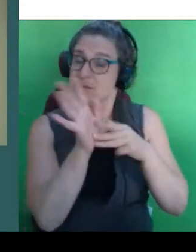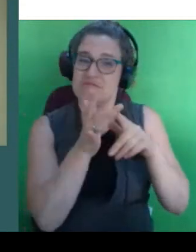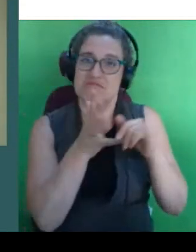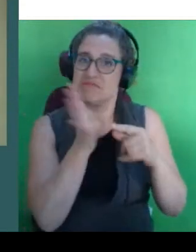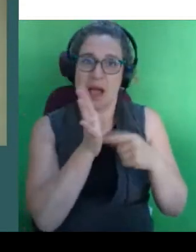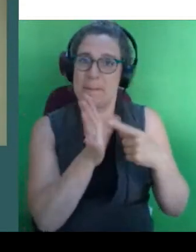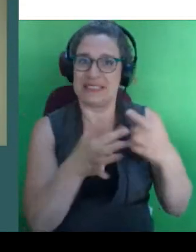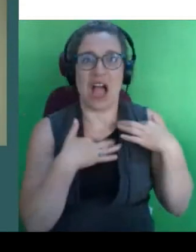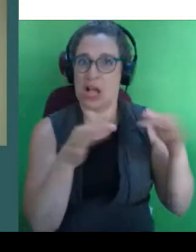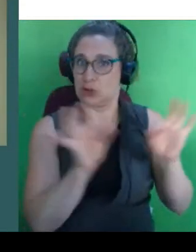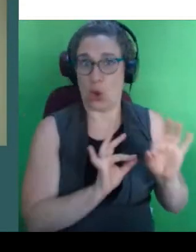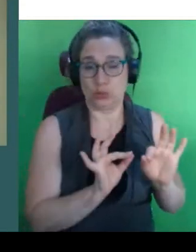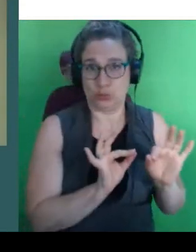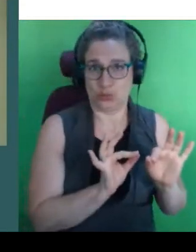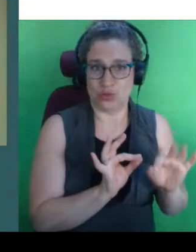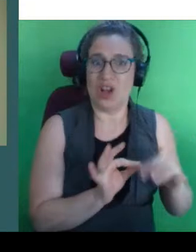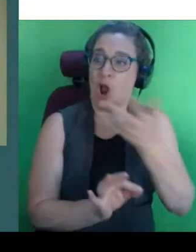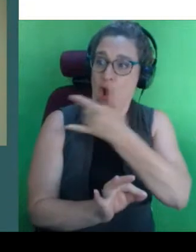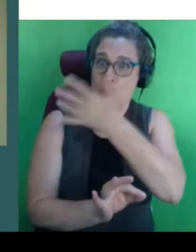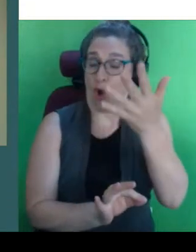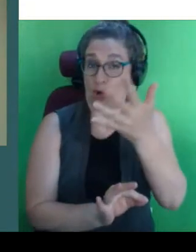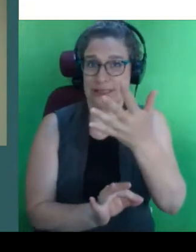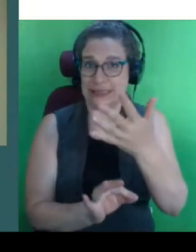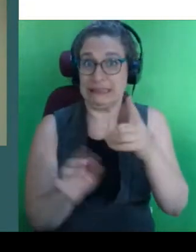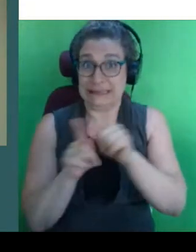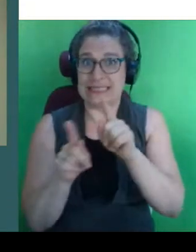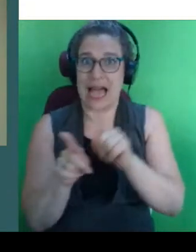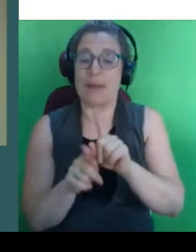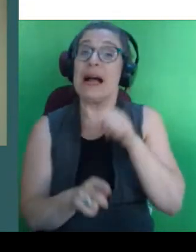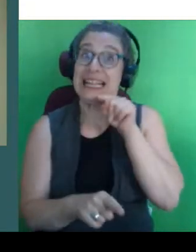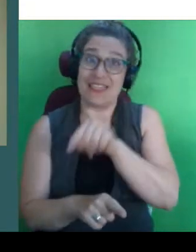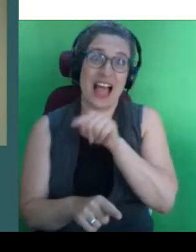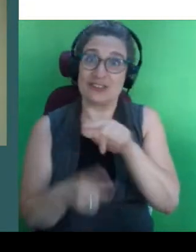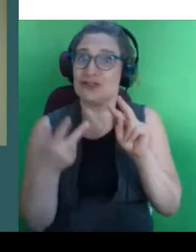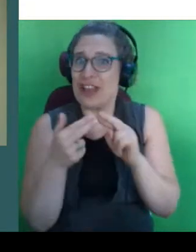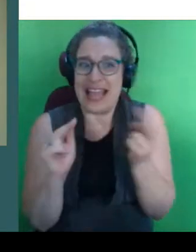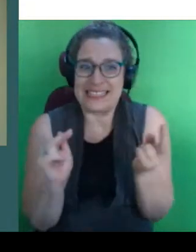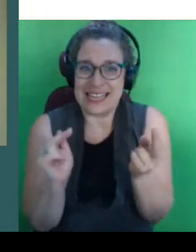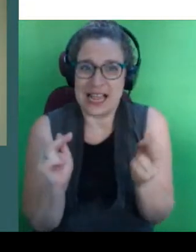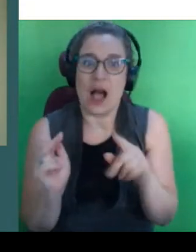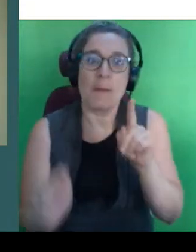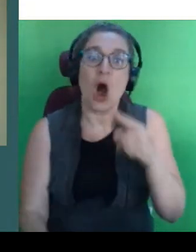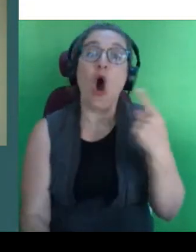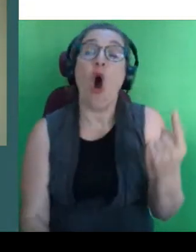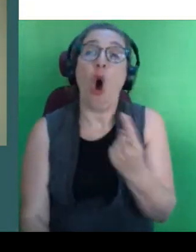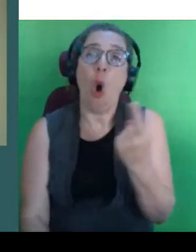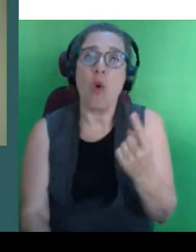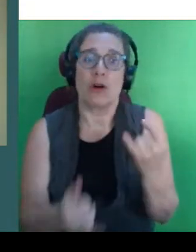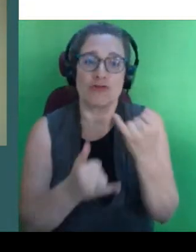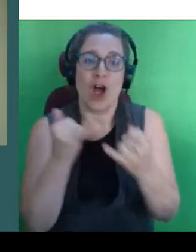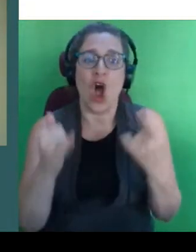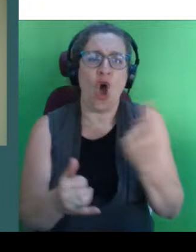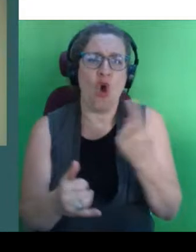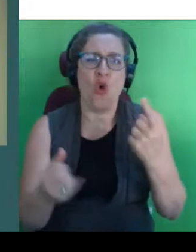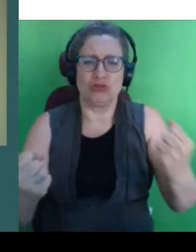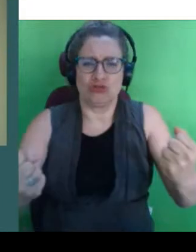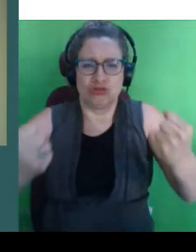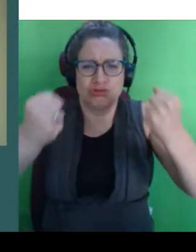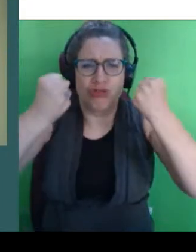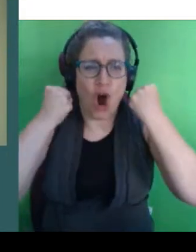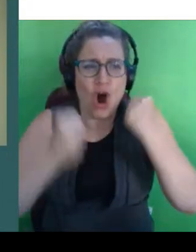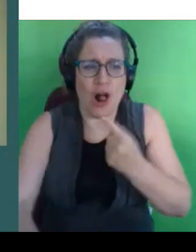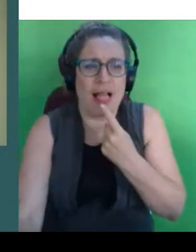me. And it's genetic. But the people who find it really troublesome are the super tasters.